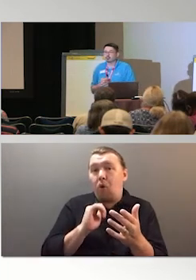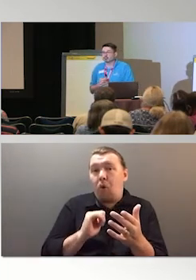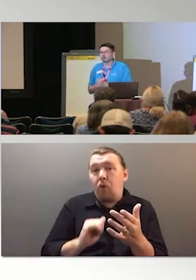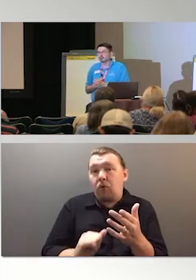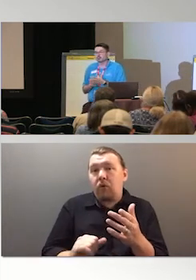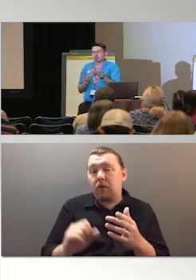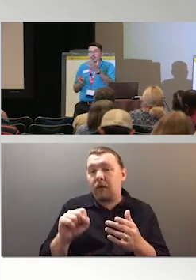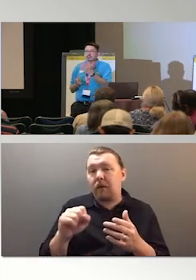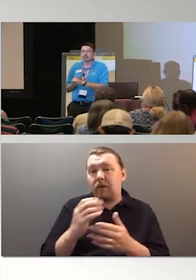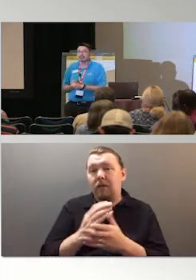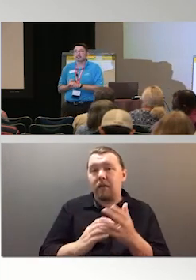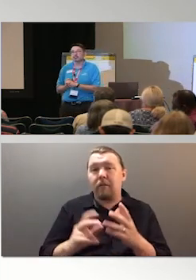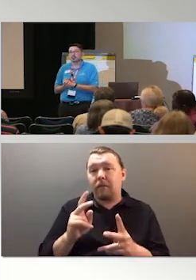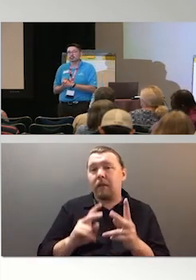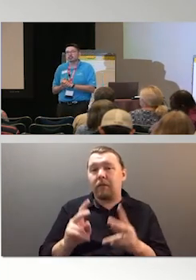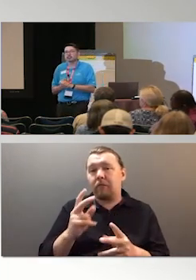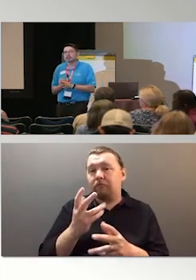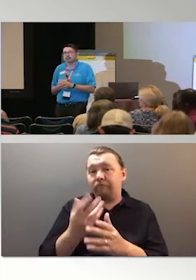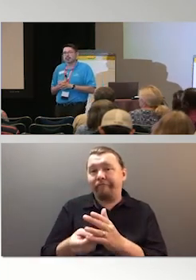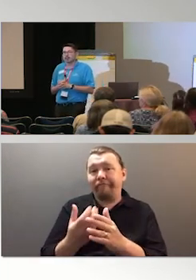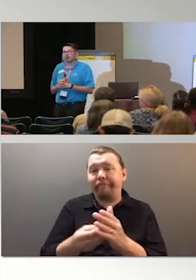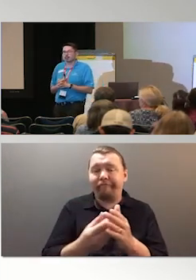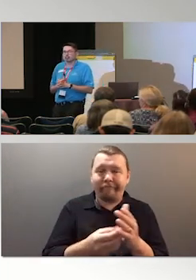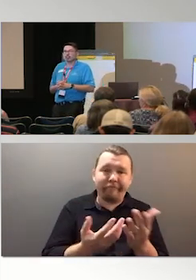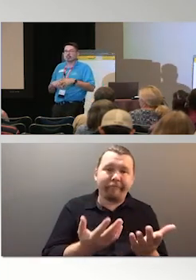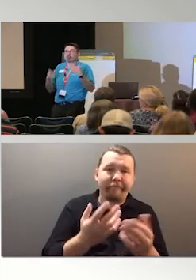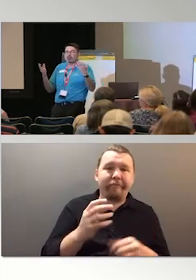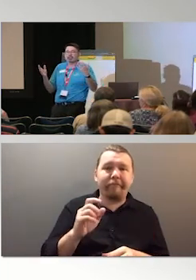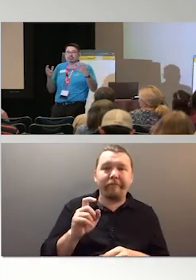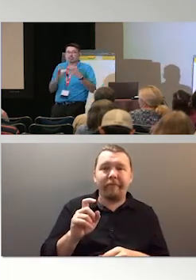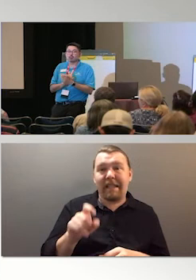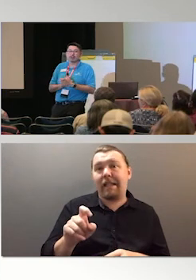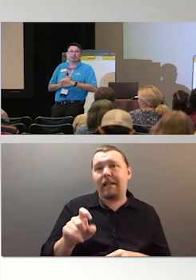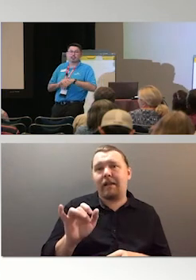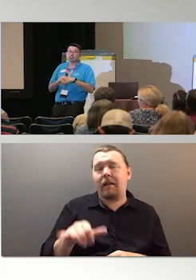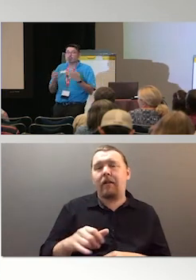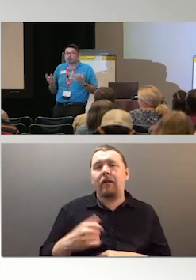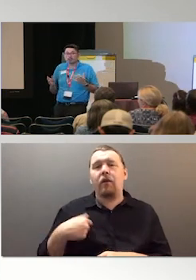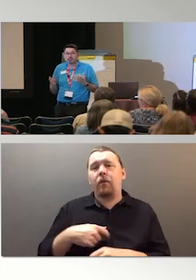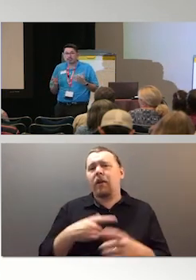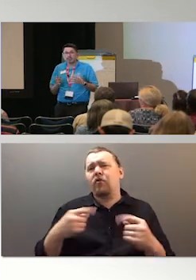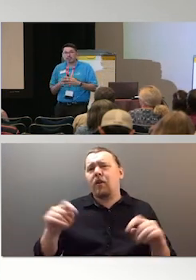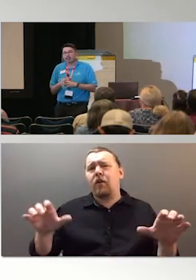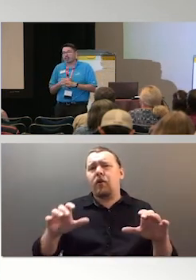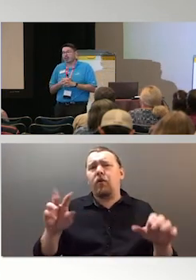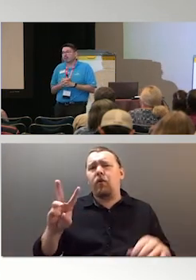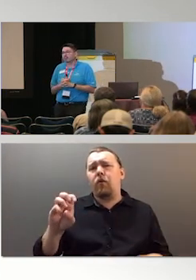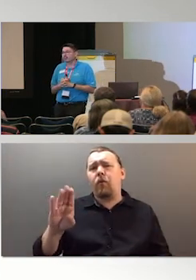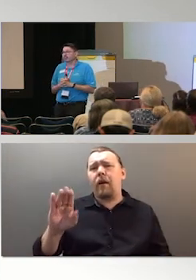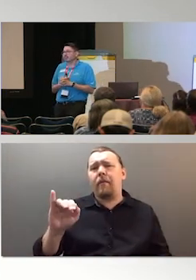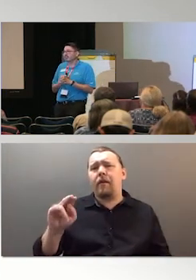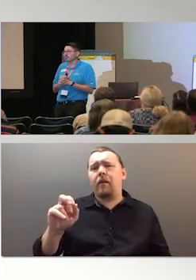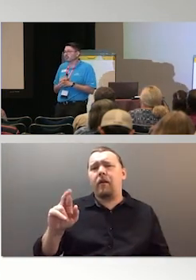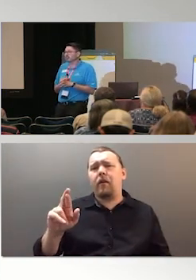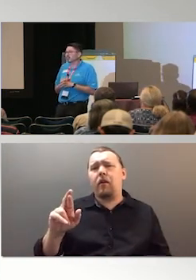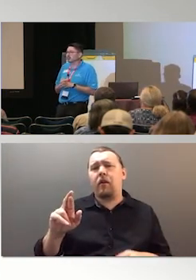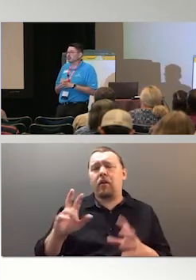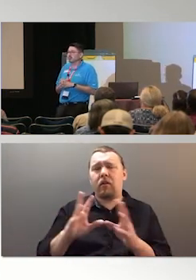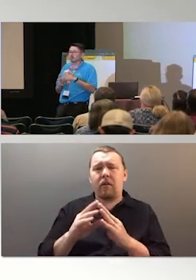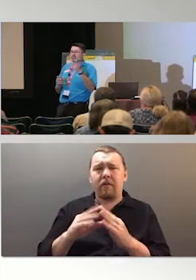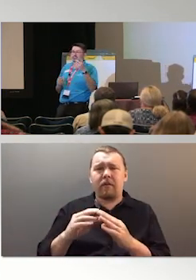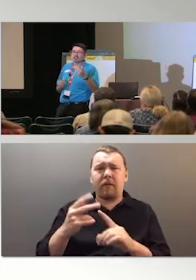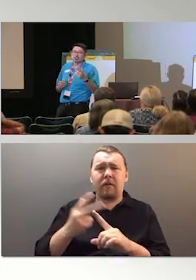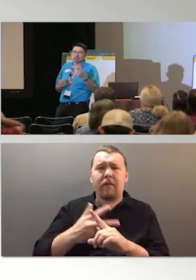So that's a good question. And we try to be proactive and do webinars quarterly. If you're not a Facebook